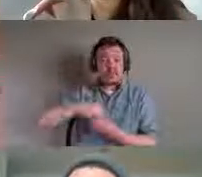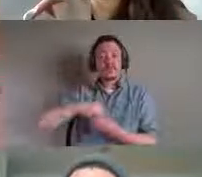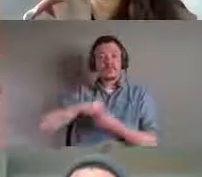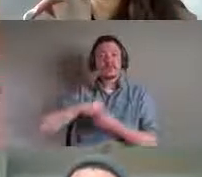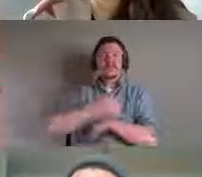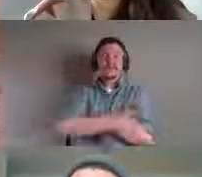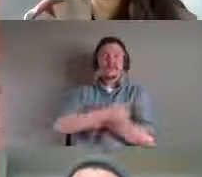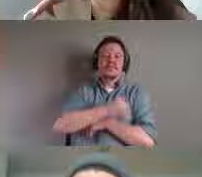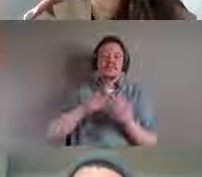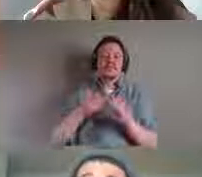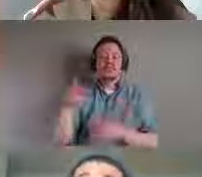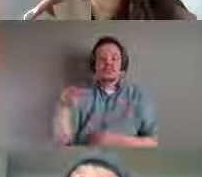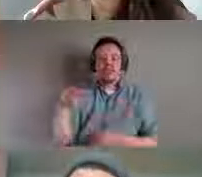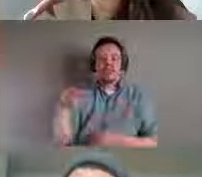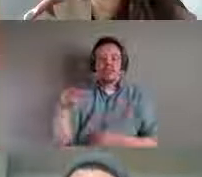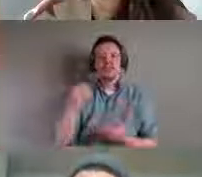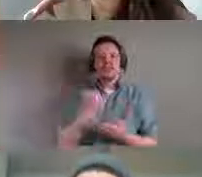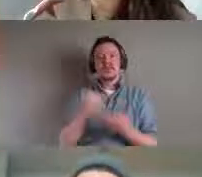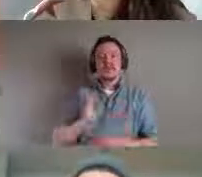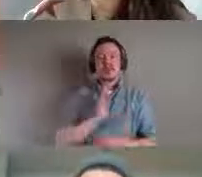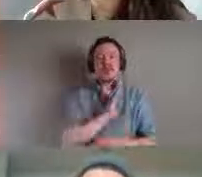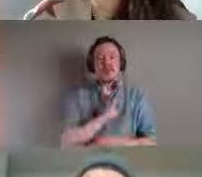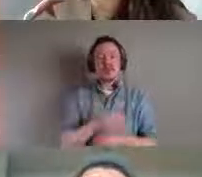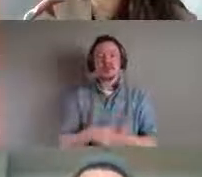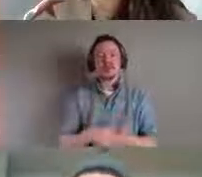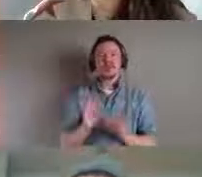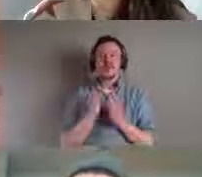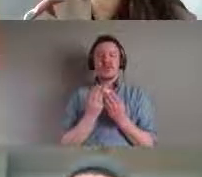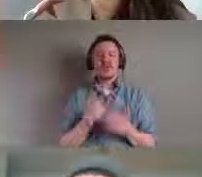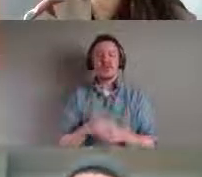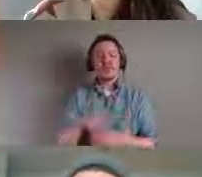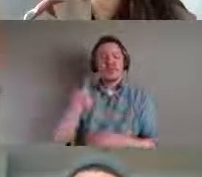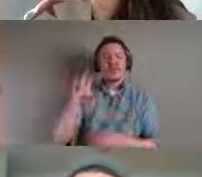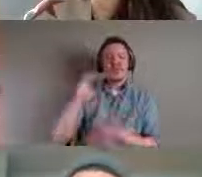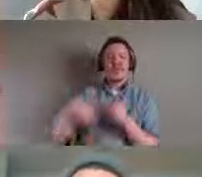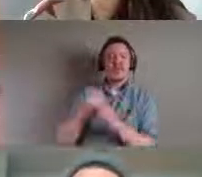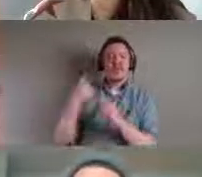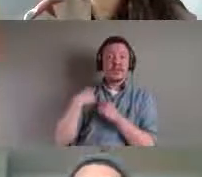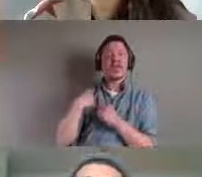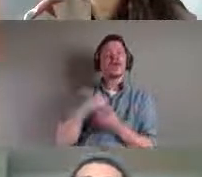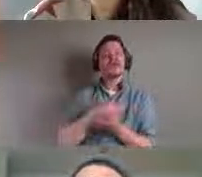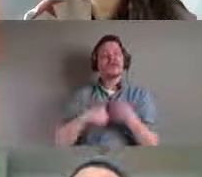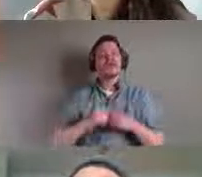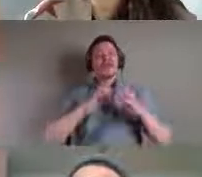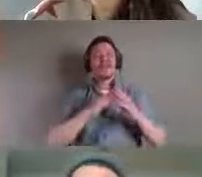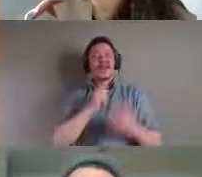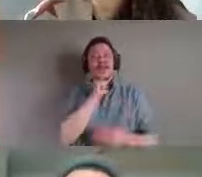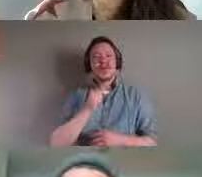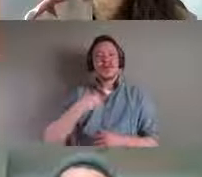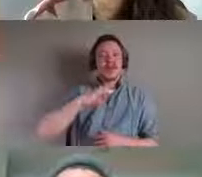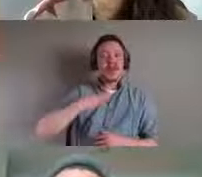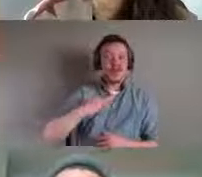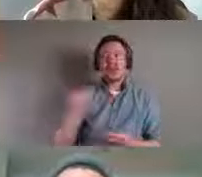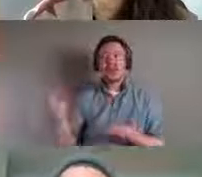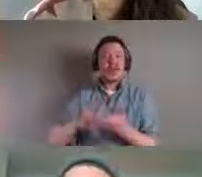as an arts bureau. And then about 27 years ago, we became a nonprofit. We contracted right back